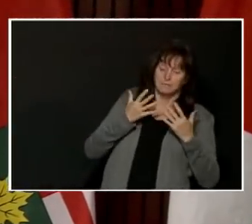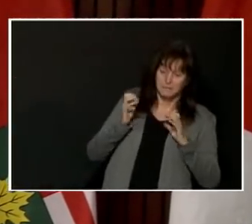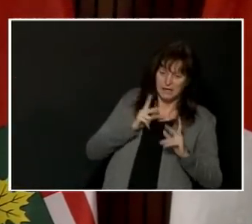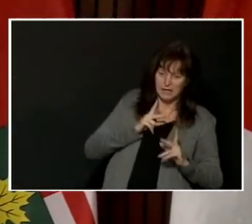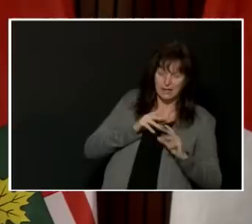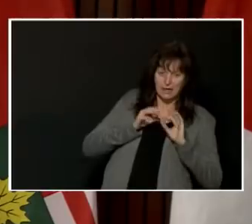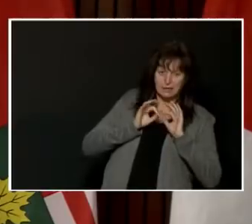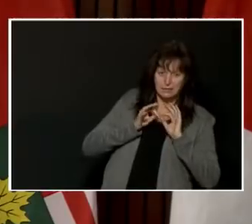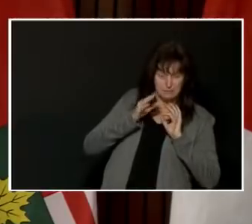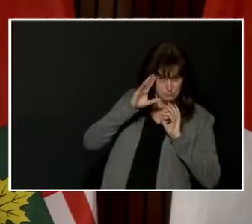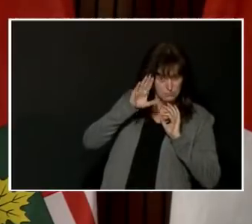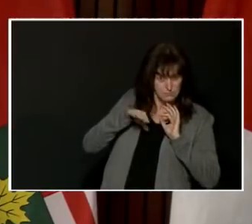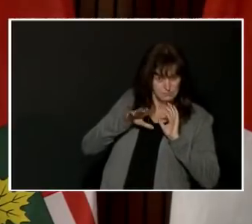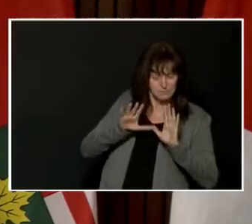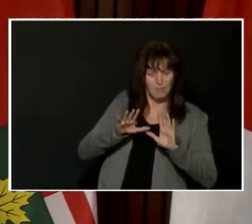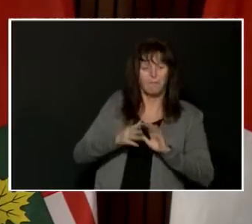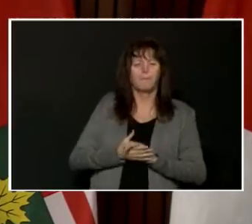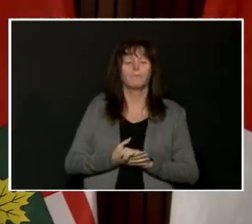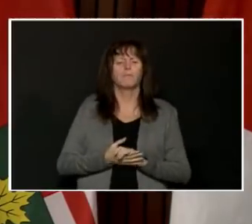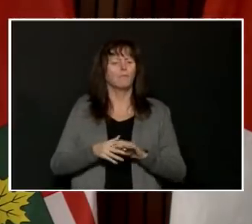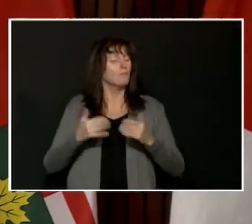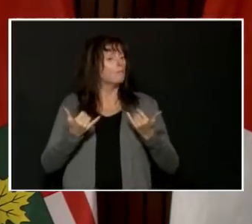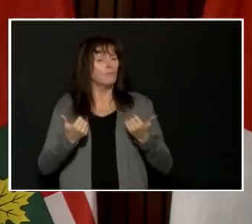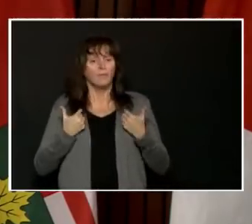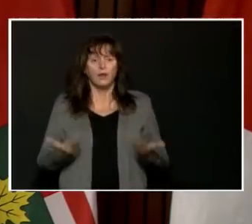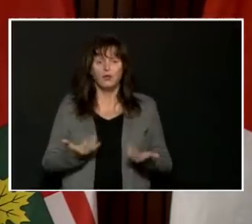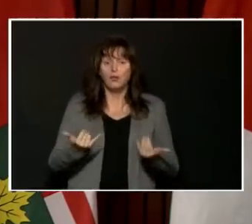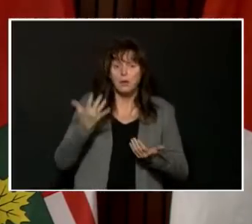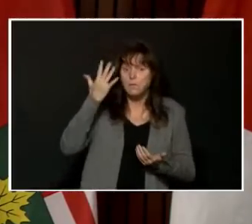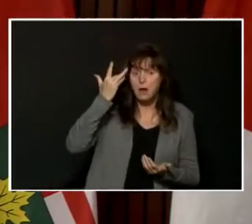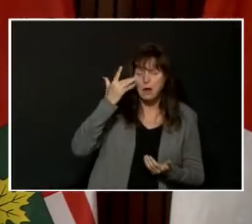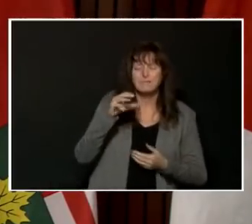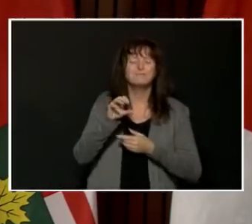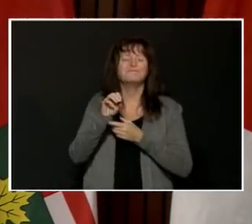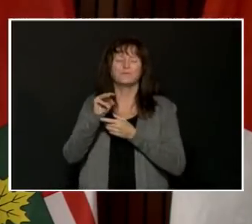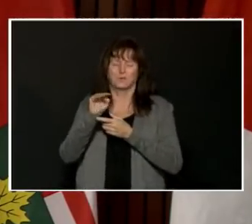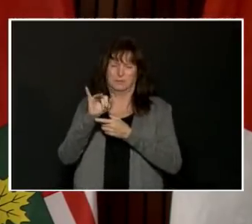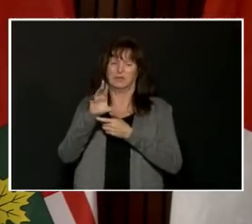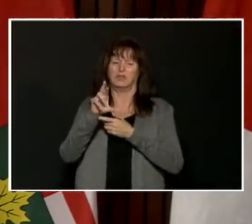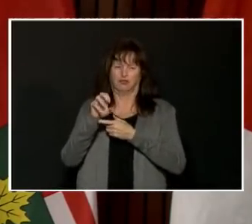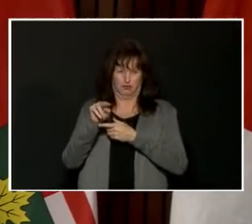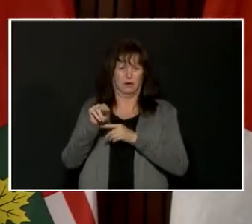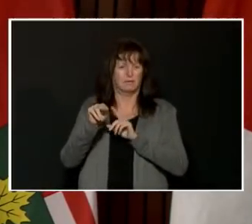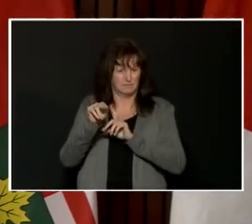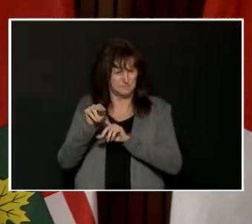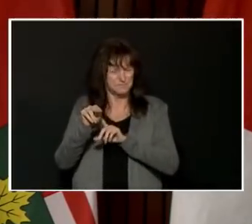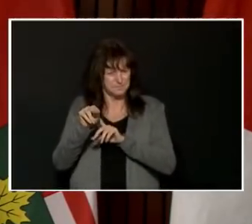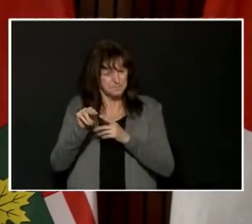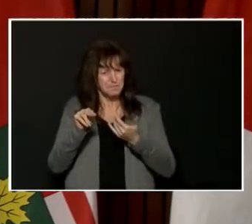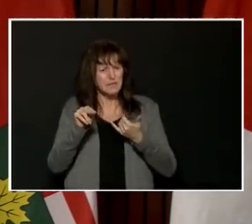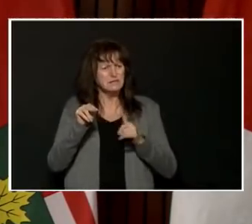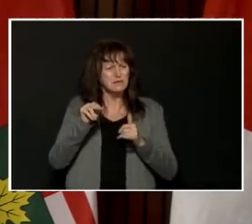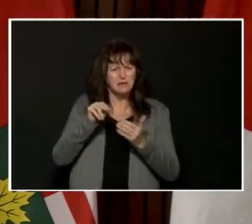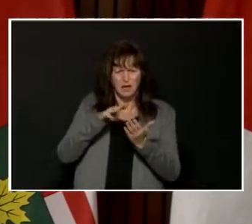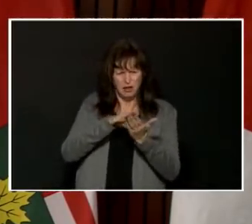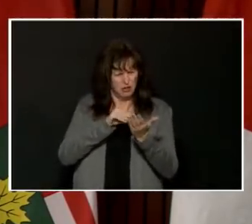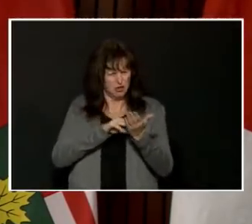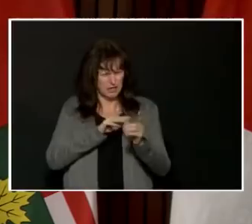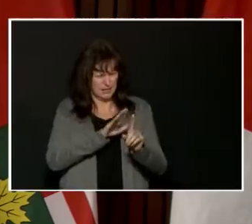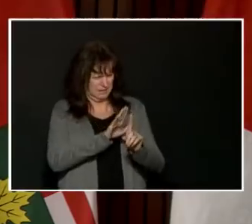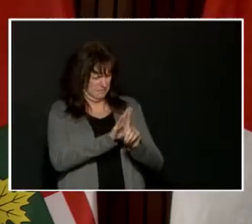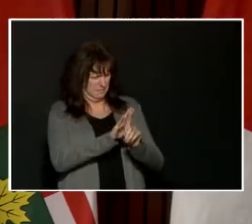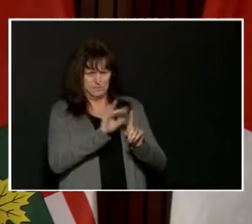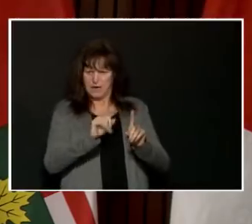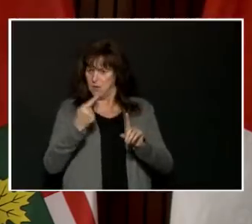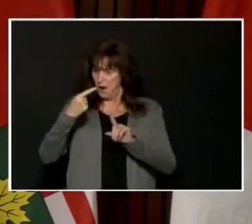the emergence of the Omicron variant in Ontario. We're still learning about this new variant. It emerged only last month, but it's